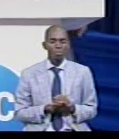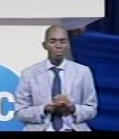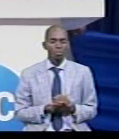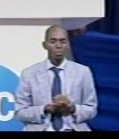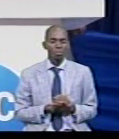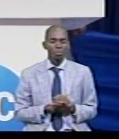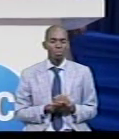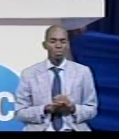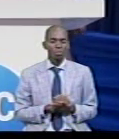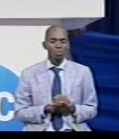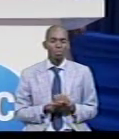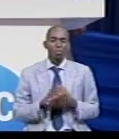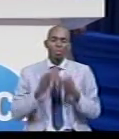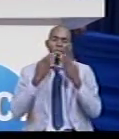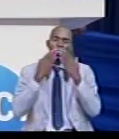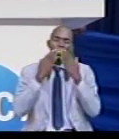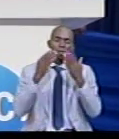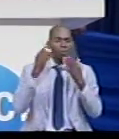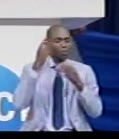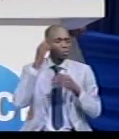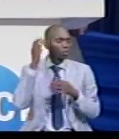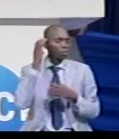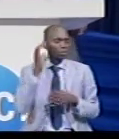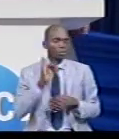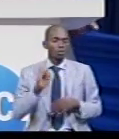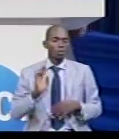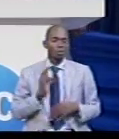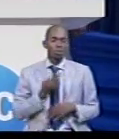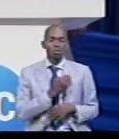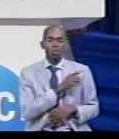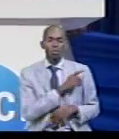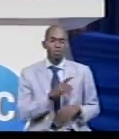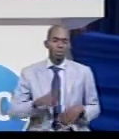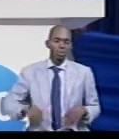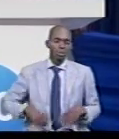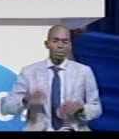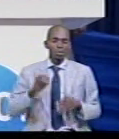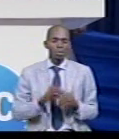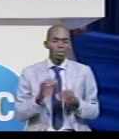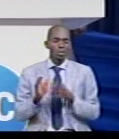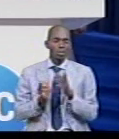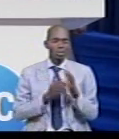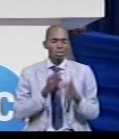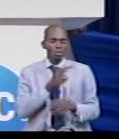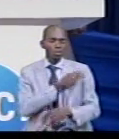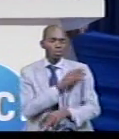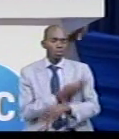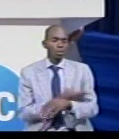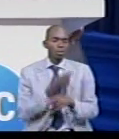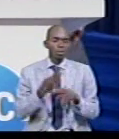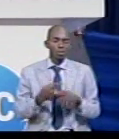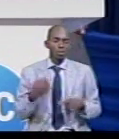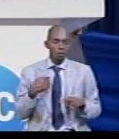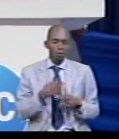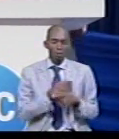name. Thank you for hearing us, Lord. In Jesus' mighty name we